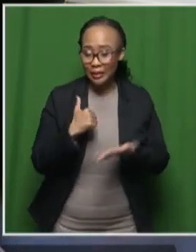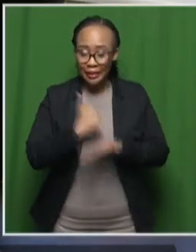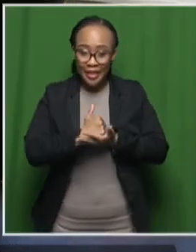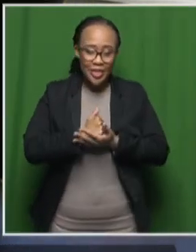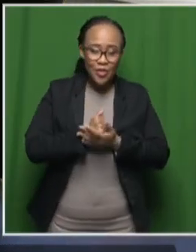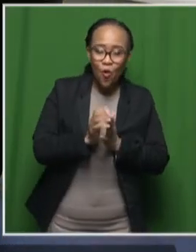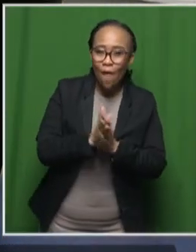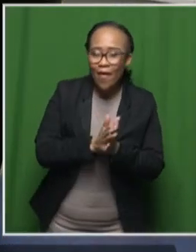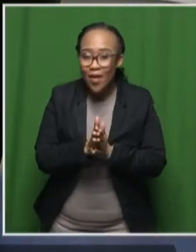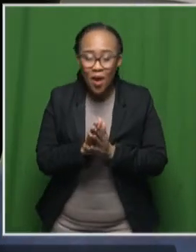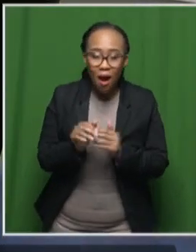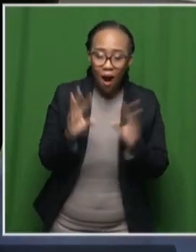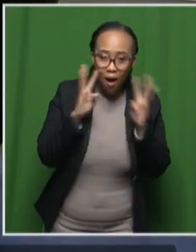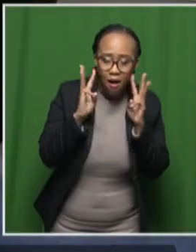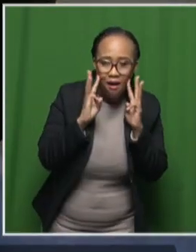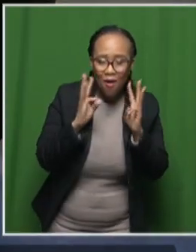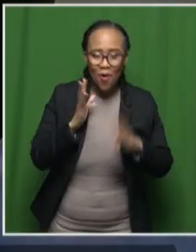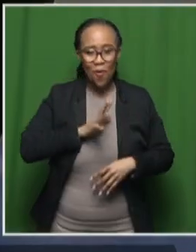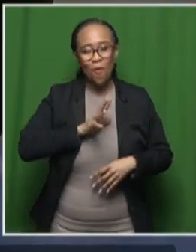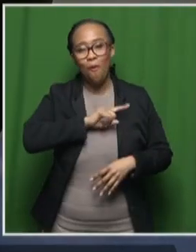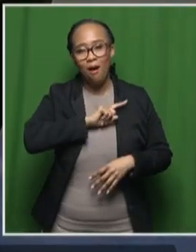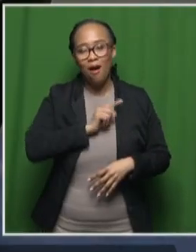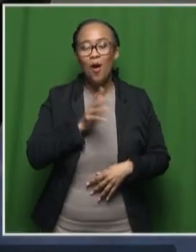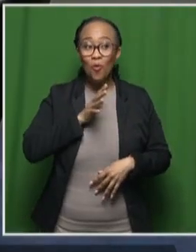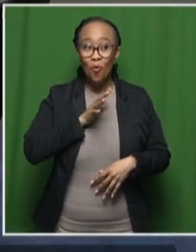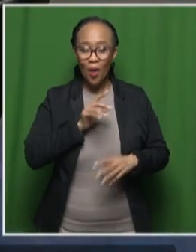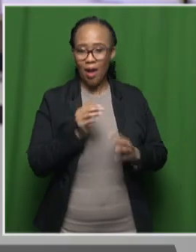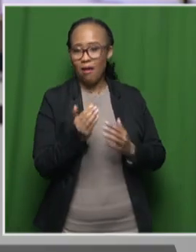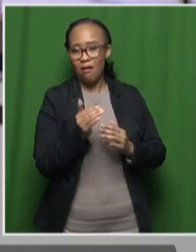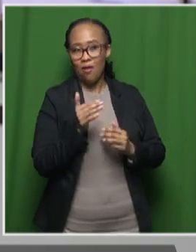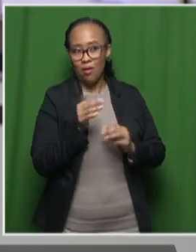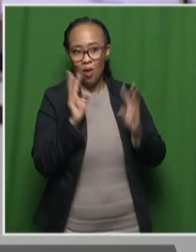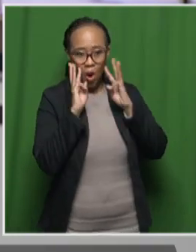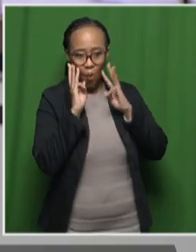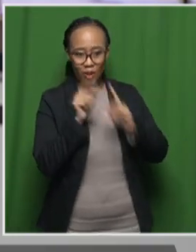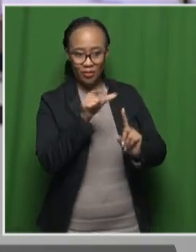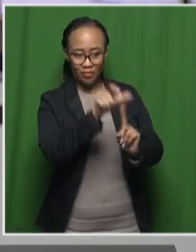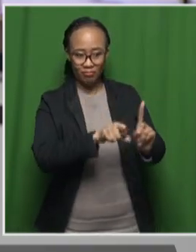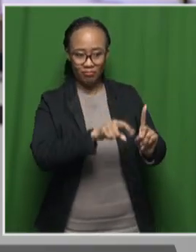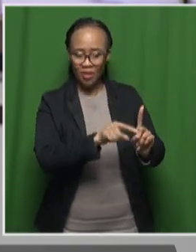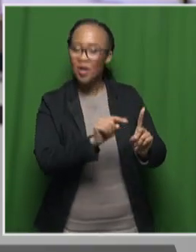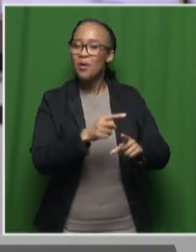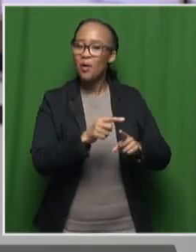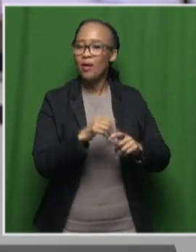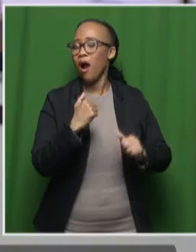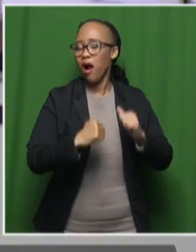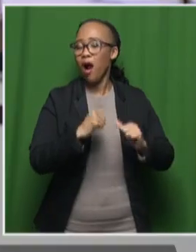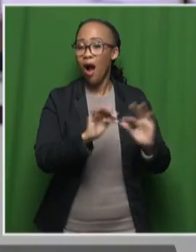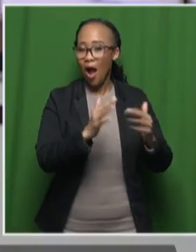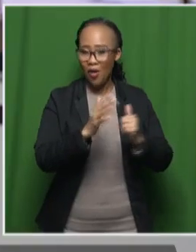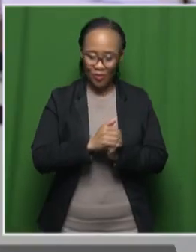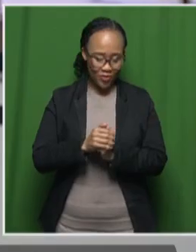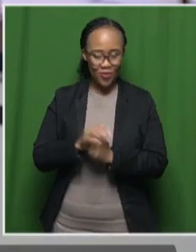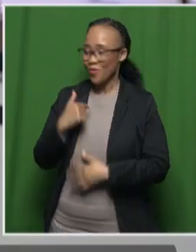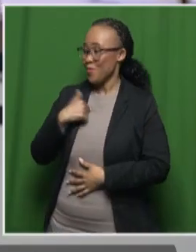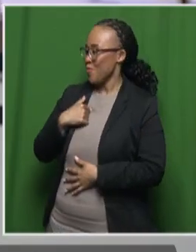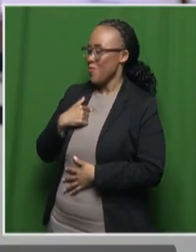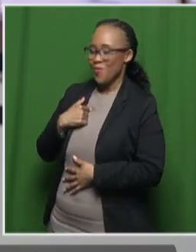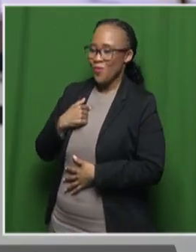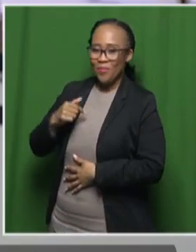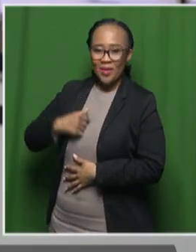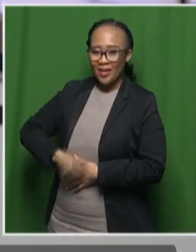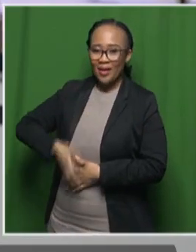seats. I mean, what we a race. sat there afterwards and not knowing what to do, not knowing what to say. I think the whole country was just backing him.